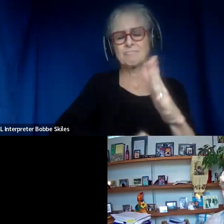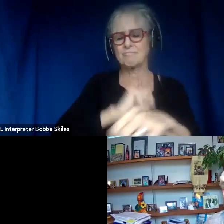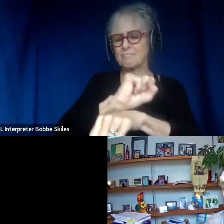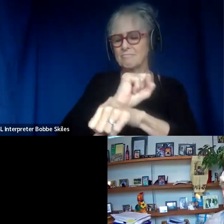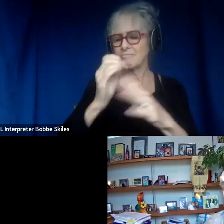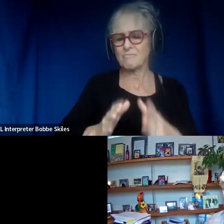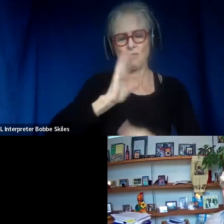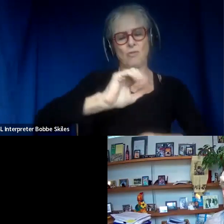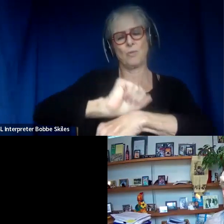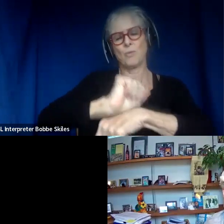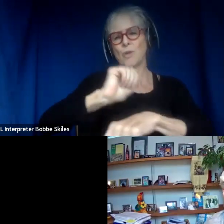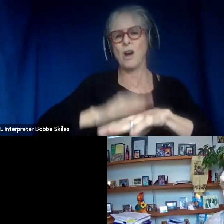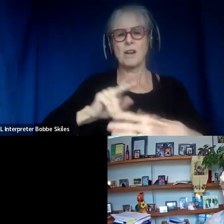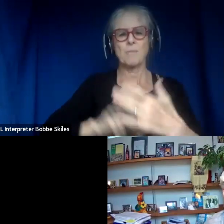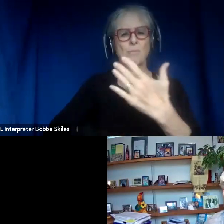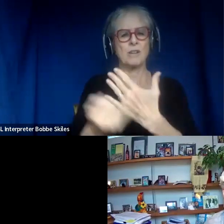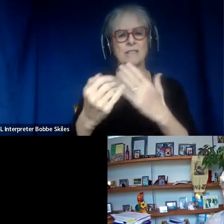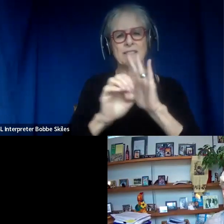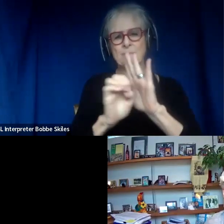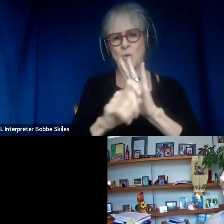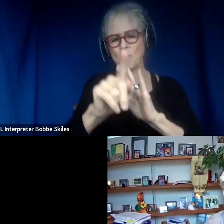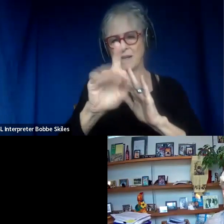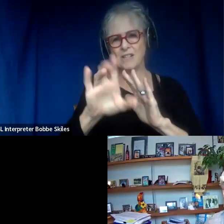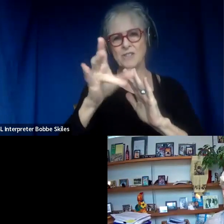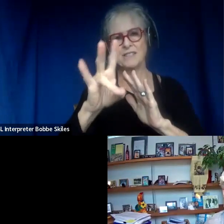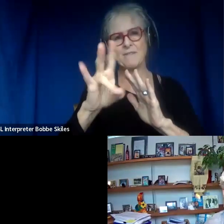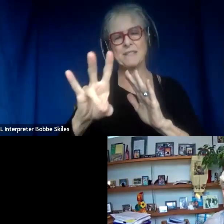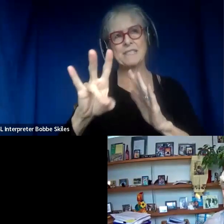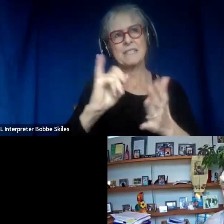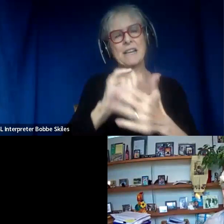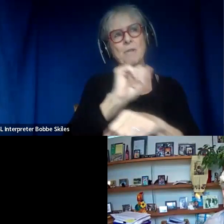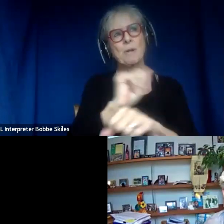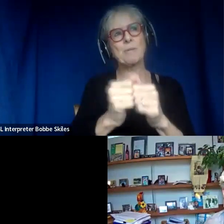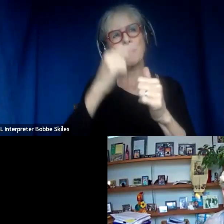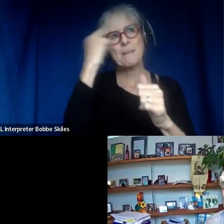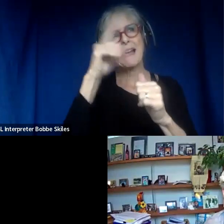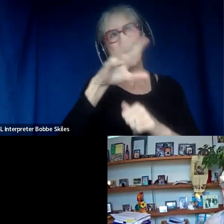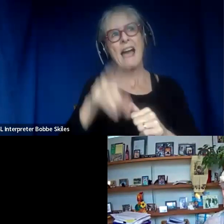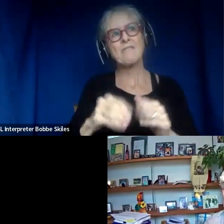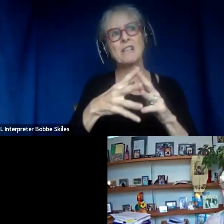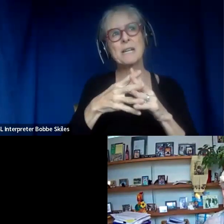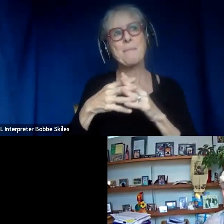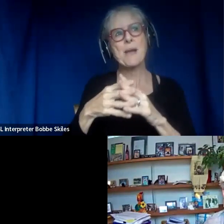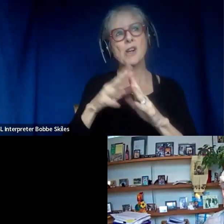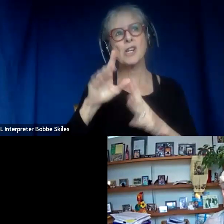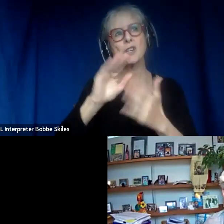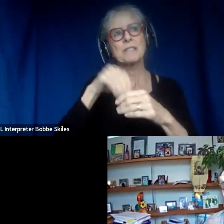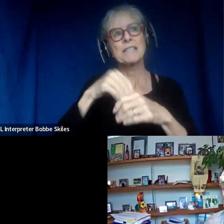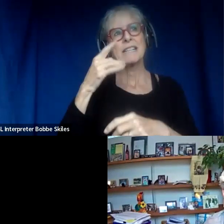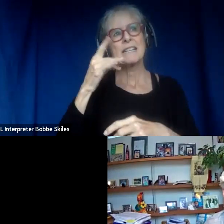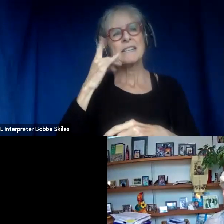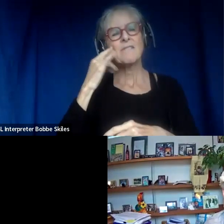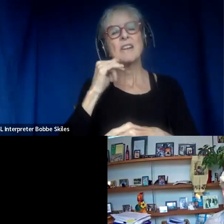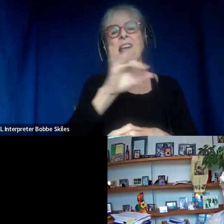projects that, for example, there's 117 that we're working on with Black African-American communities in California, 88 with Native